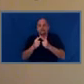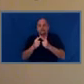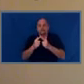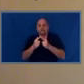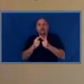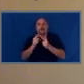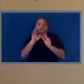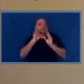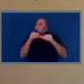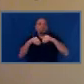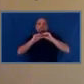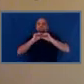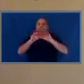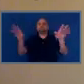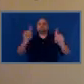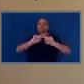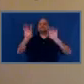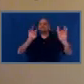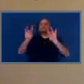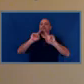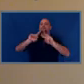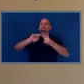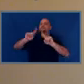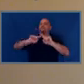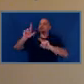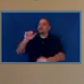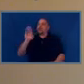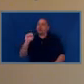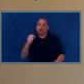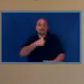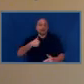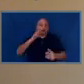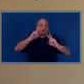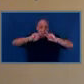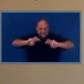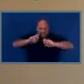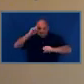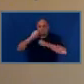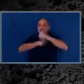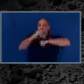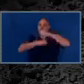own, to study the sample for decades to come.